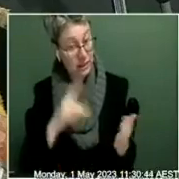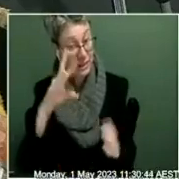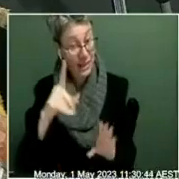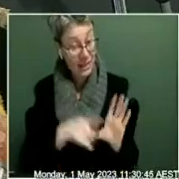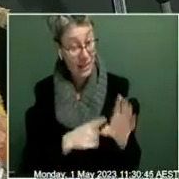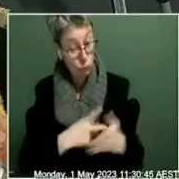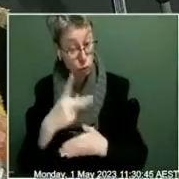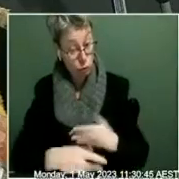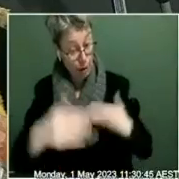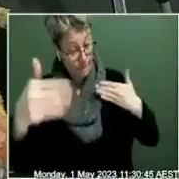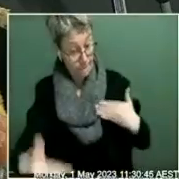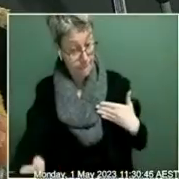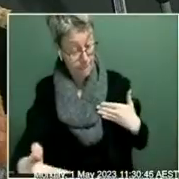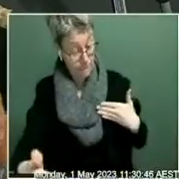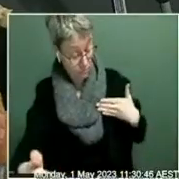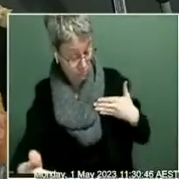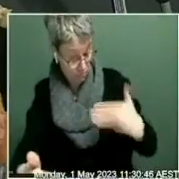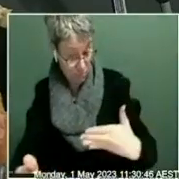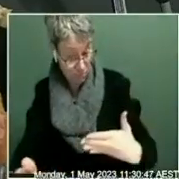promised at the start.